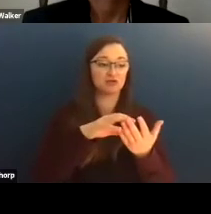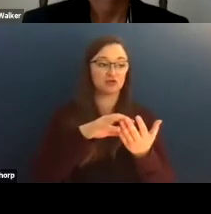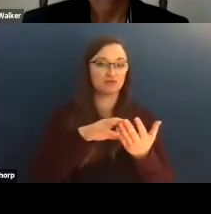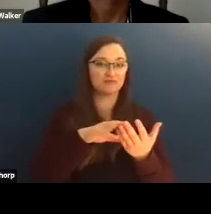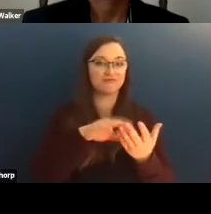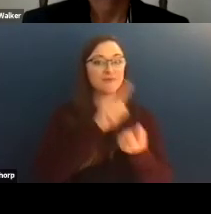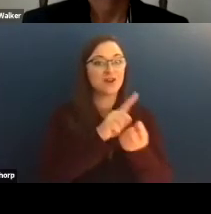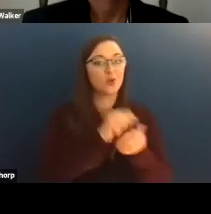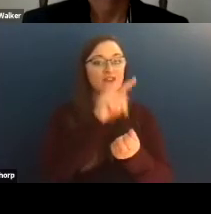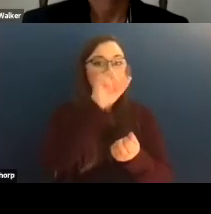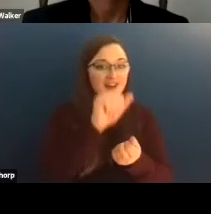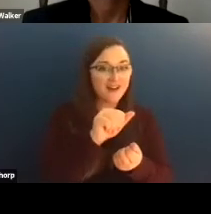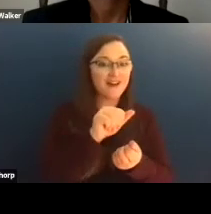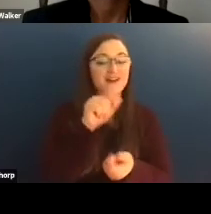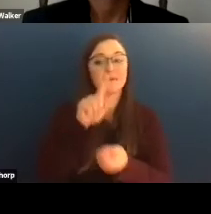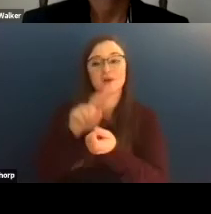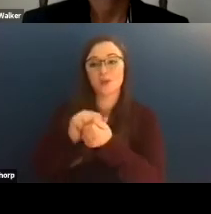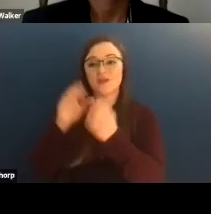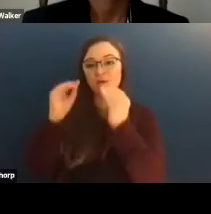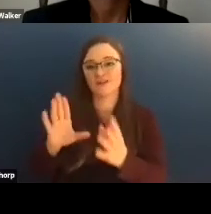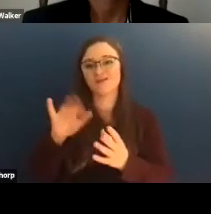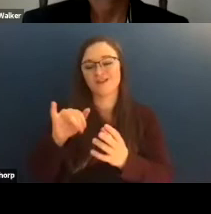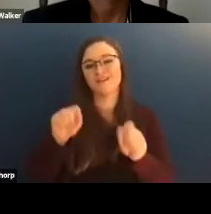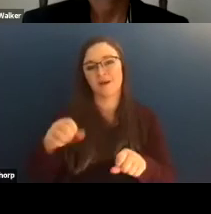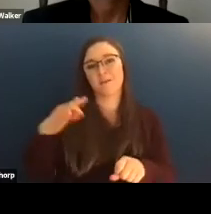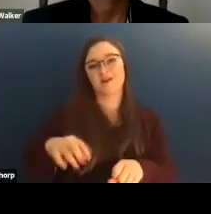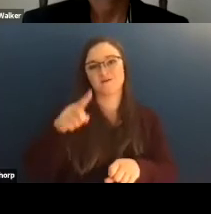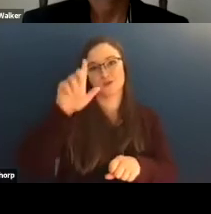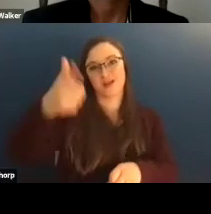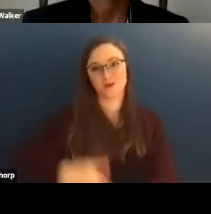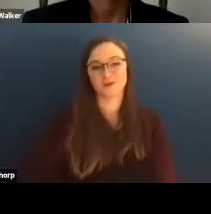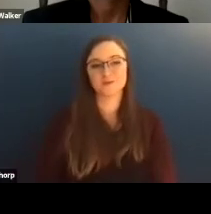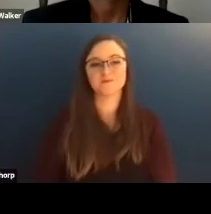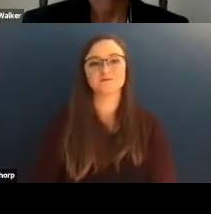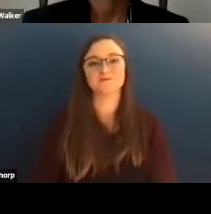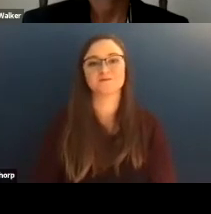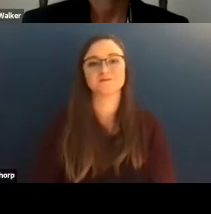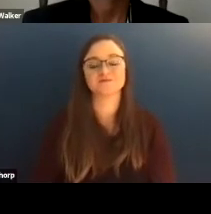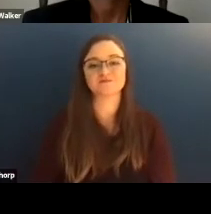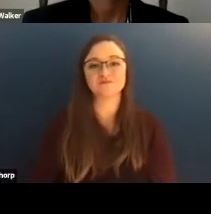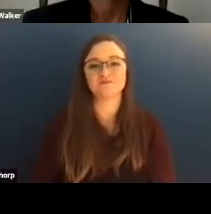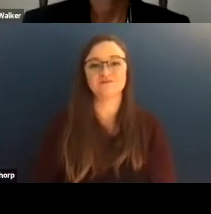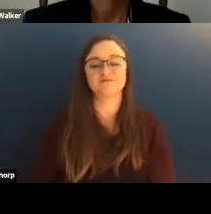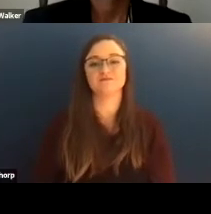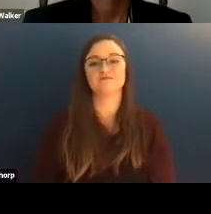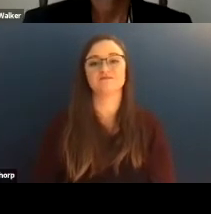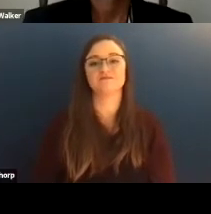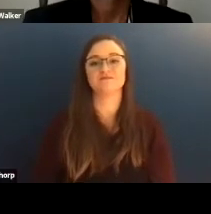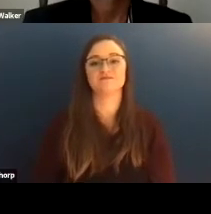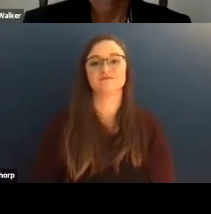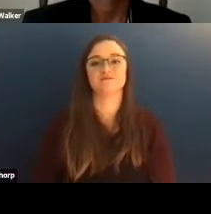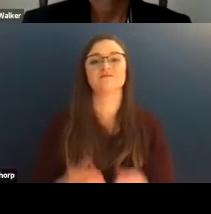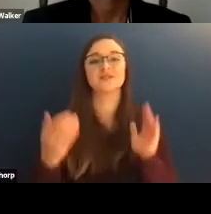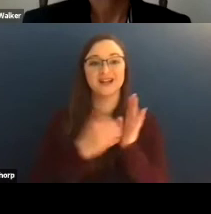professor, that can be very beneficial. And again, you can kind of, you